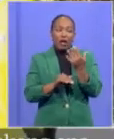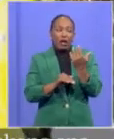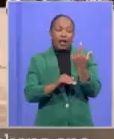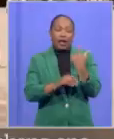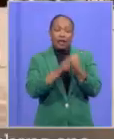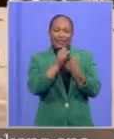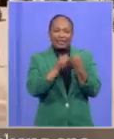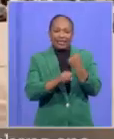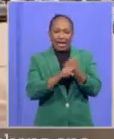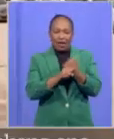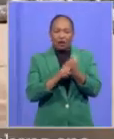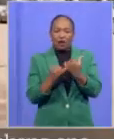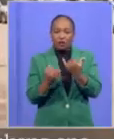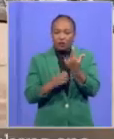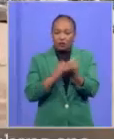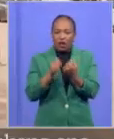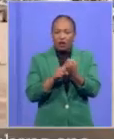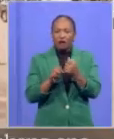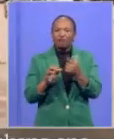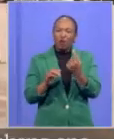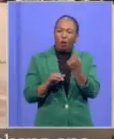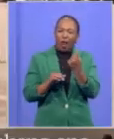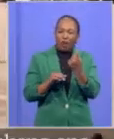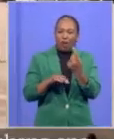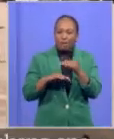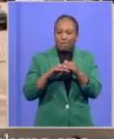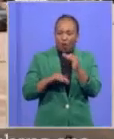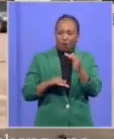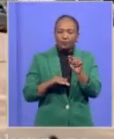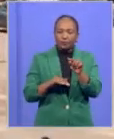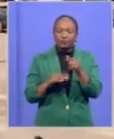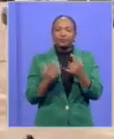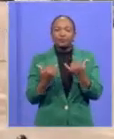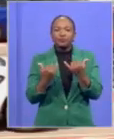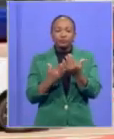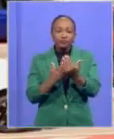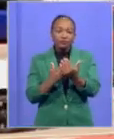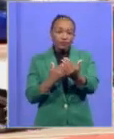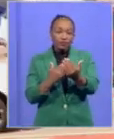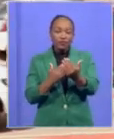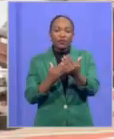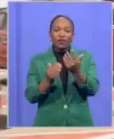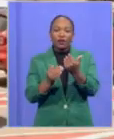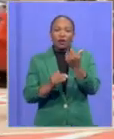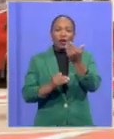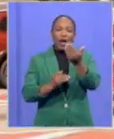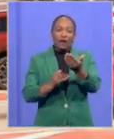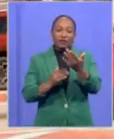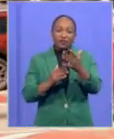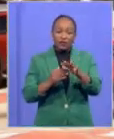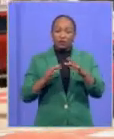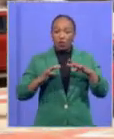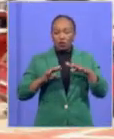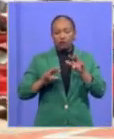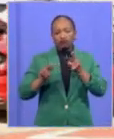previously. Bakganni ba hlokomediswa hore matsholo a polokeho mebileng a tlilo tswela pele le ka mora matsatsi a